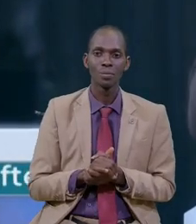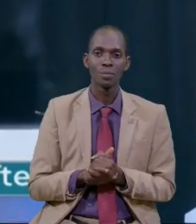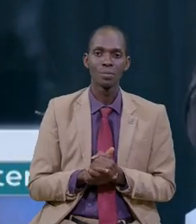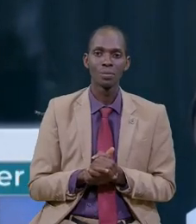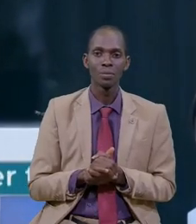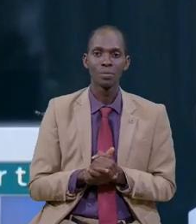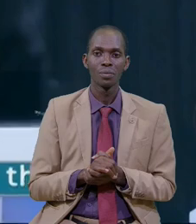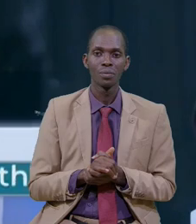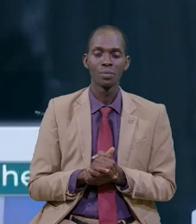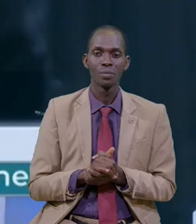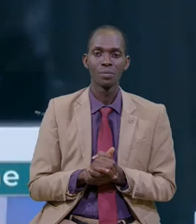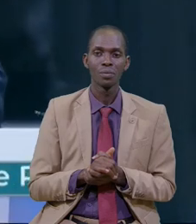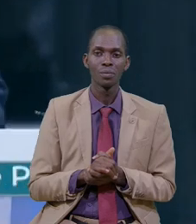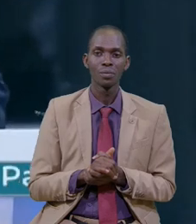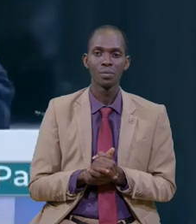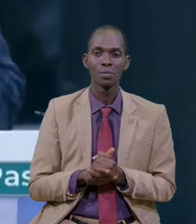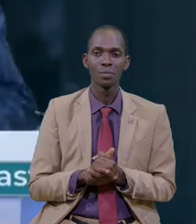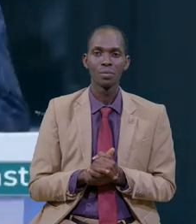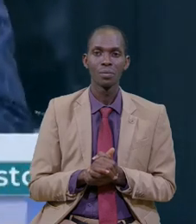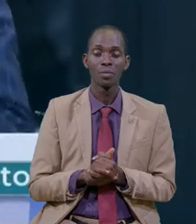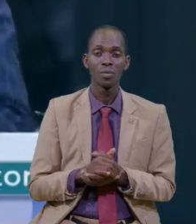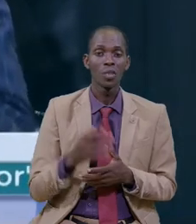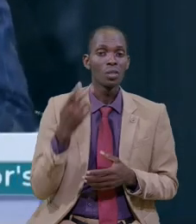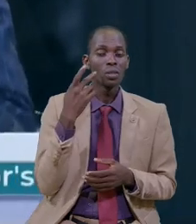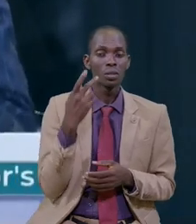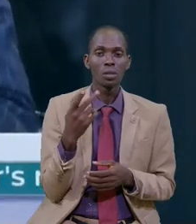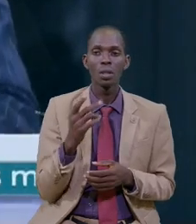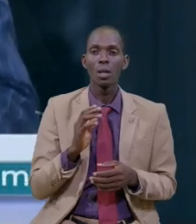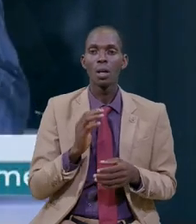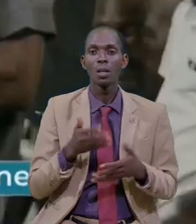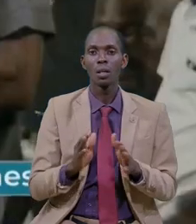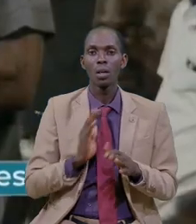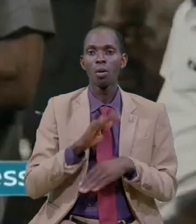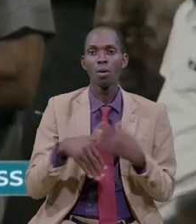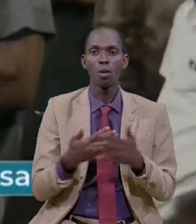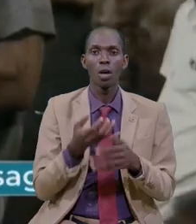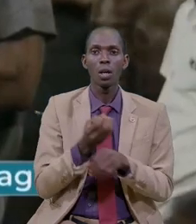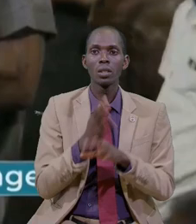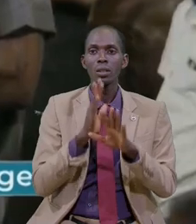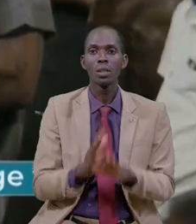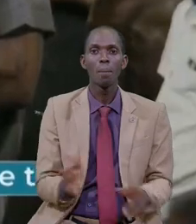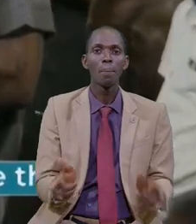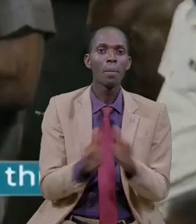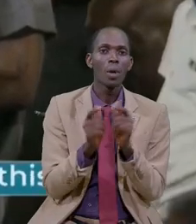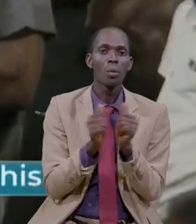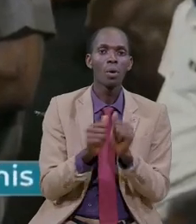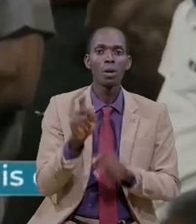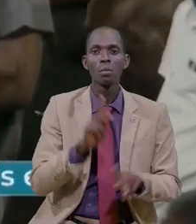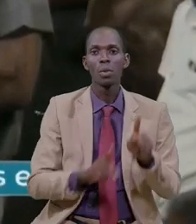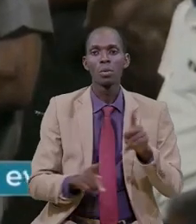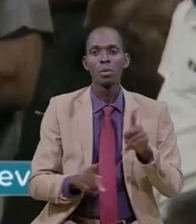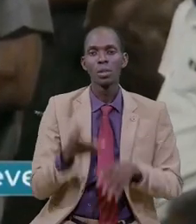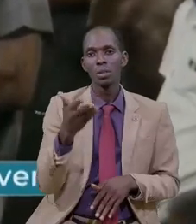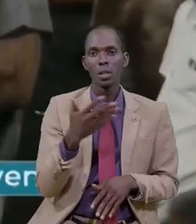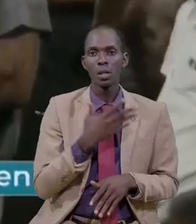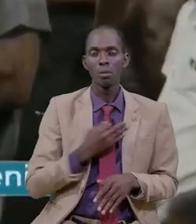disciples. So counselors, get closer to them, write down their names and all the details. You need to put down. Alors donc,